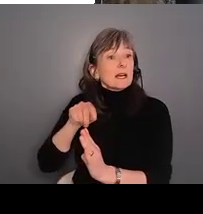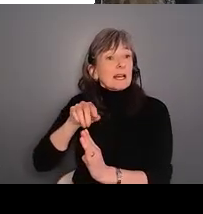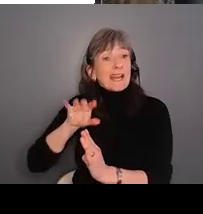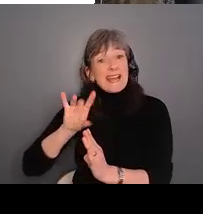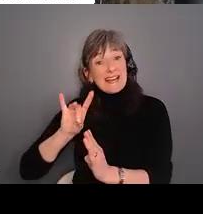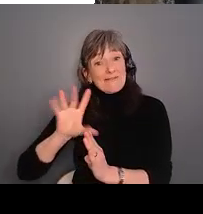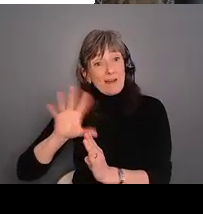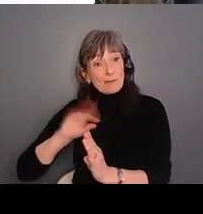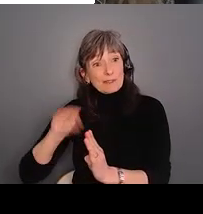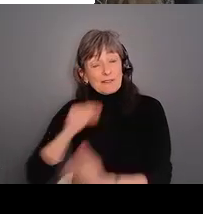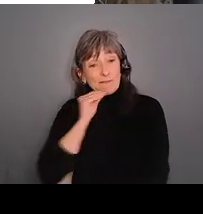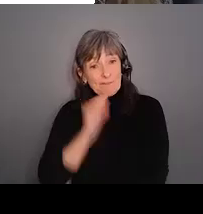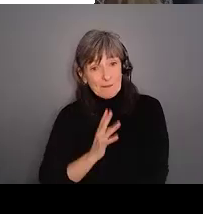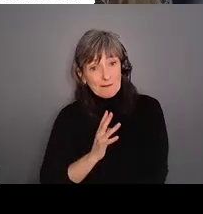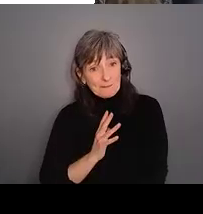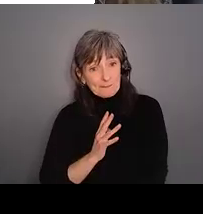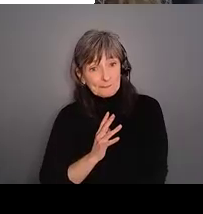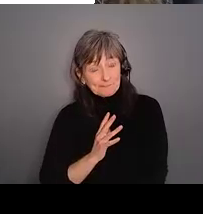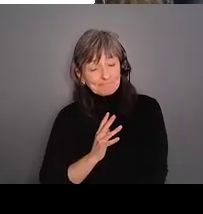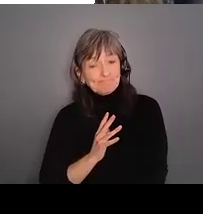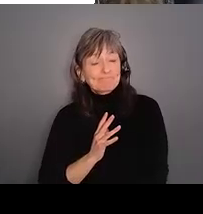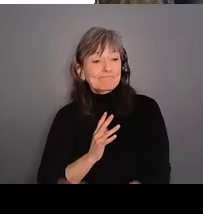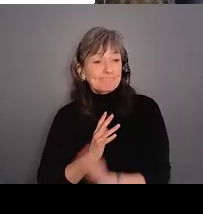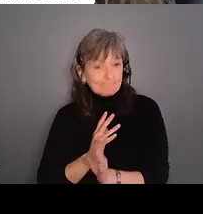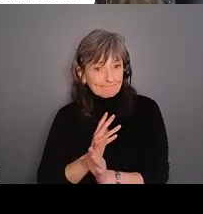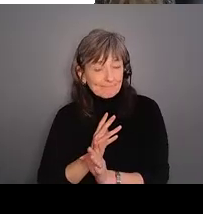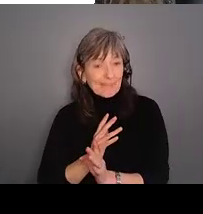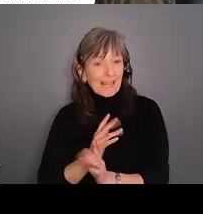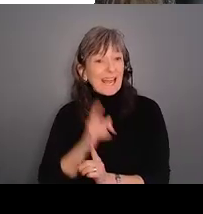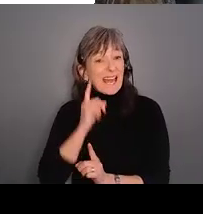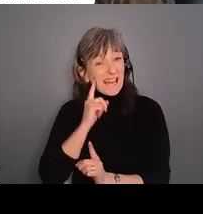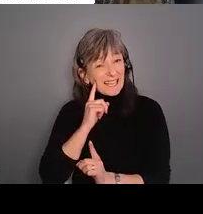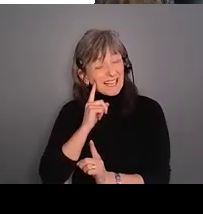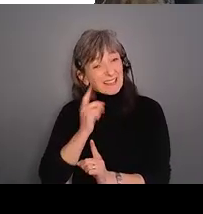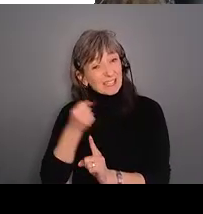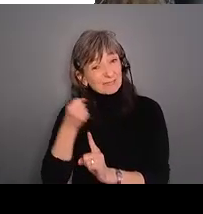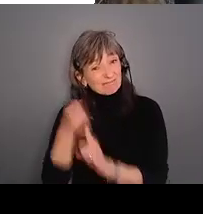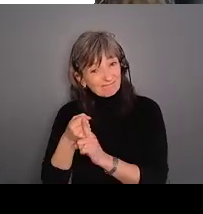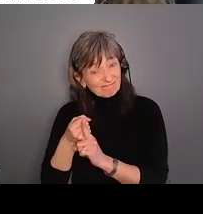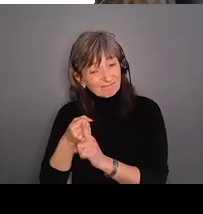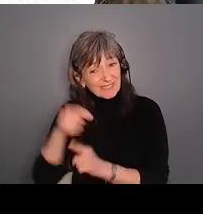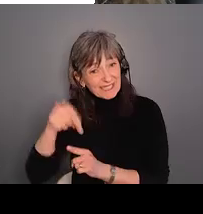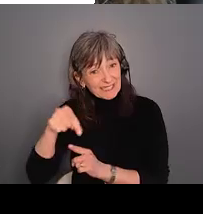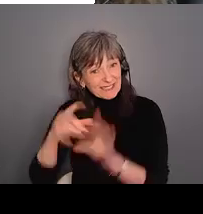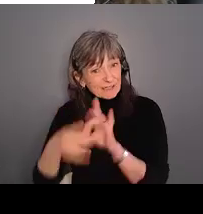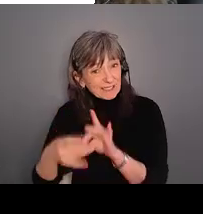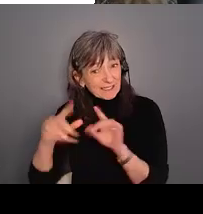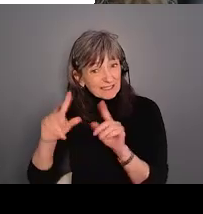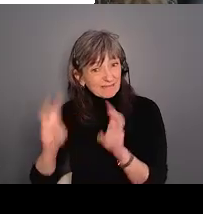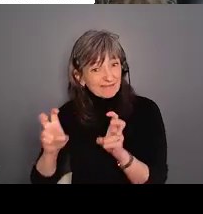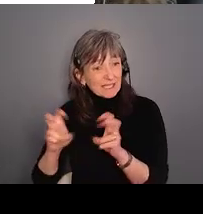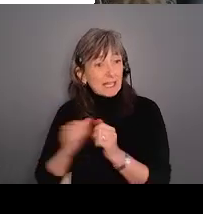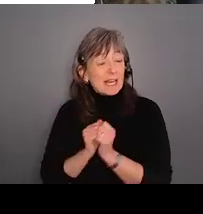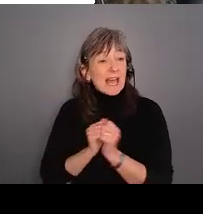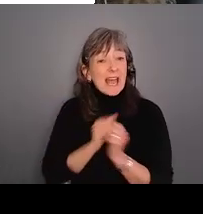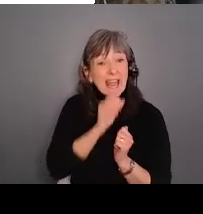And one thing that I think is very striking and is pertinent to this discussion is that there is really no age